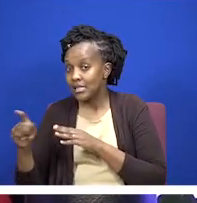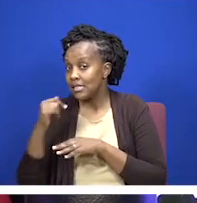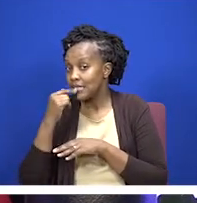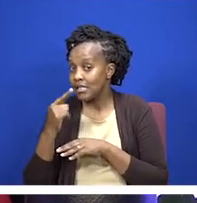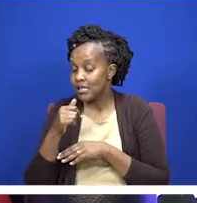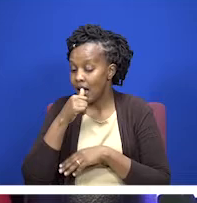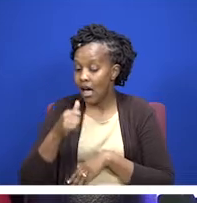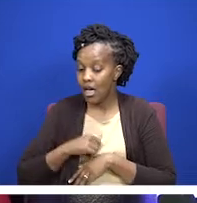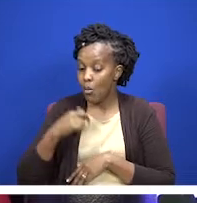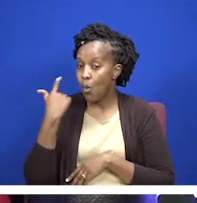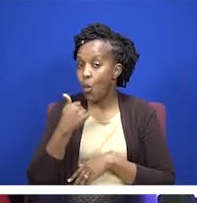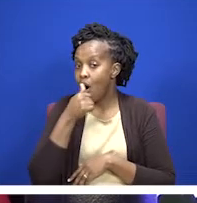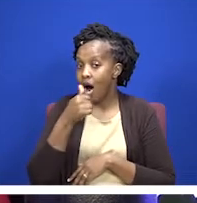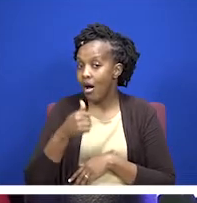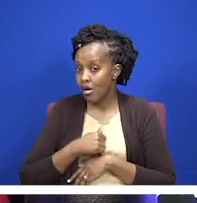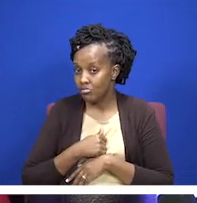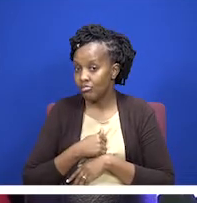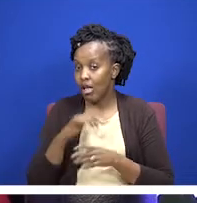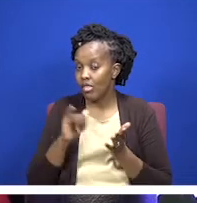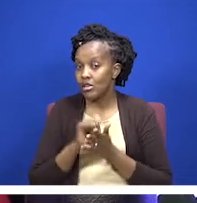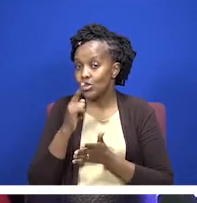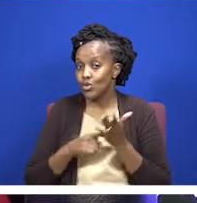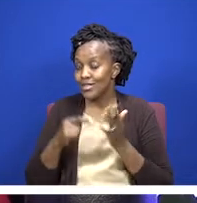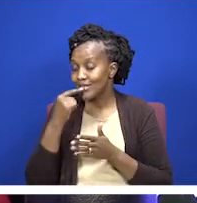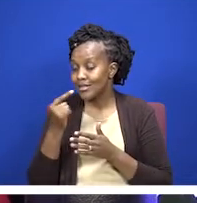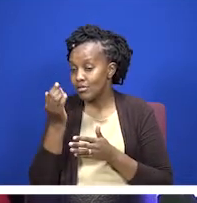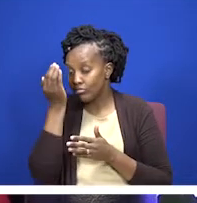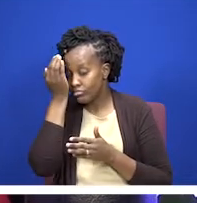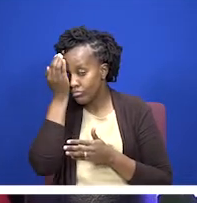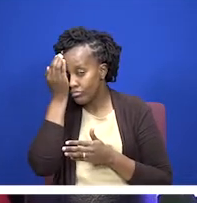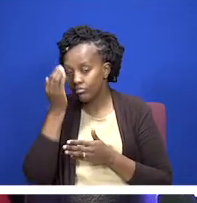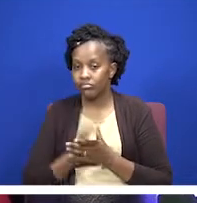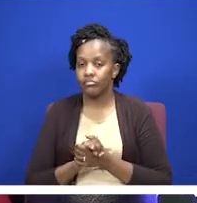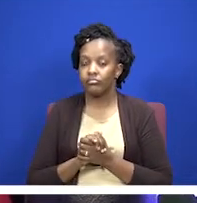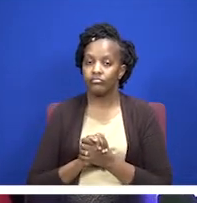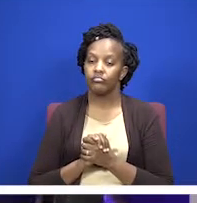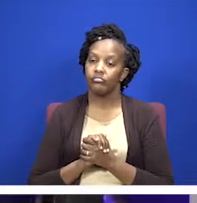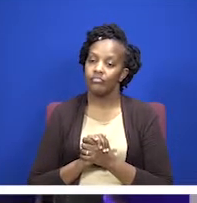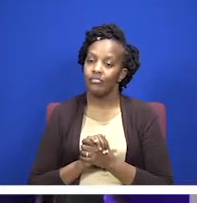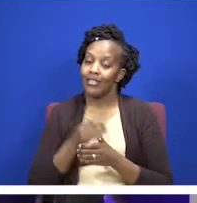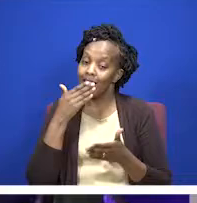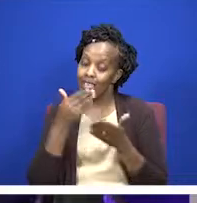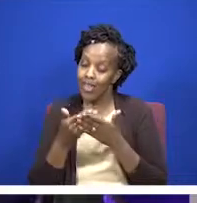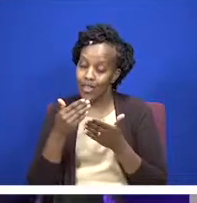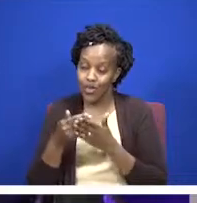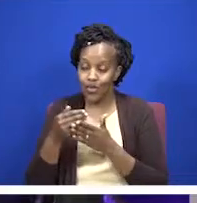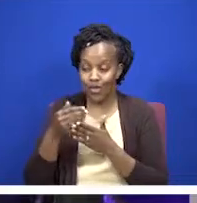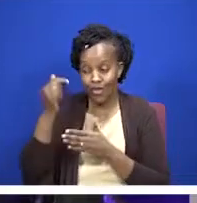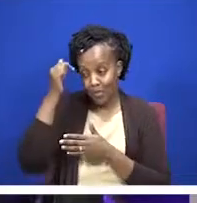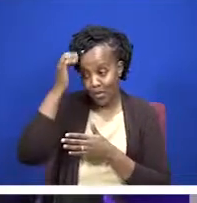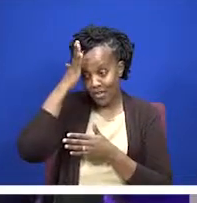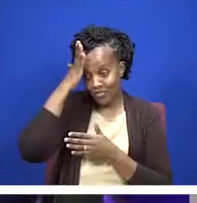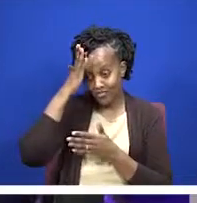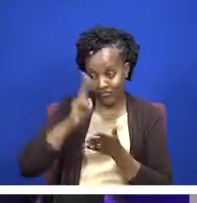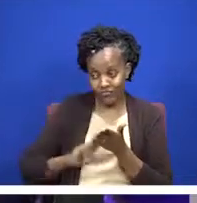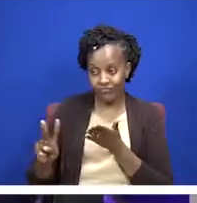who I am. This is what you are to say to the Israelites. I am has sent me to you. Thank you for even the memory verse. Guys at home, can